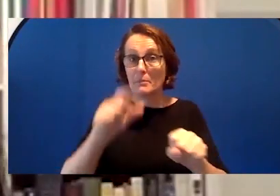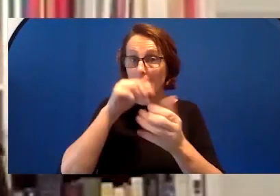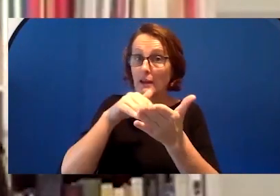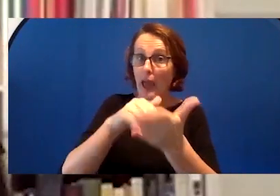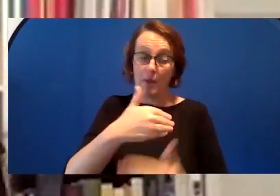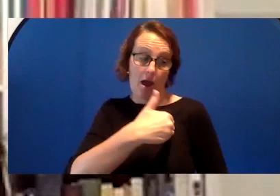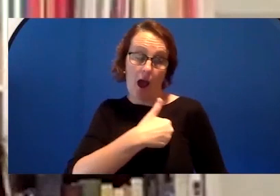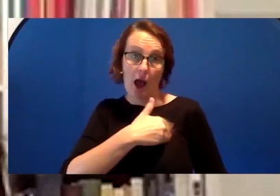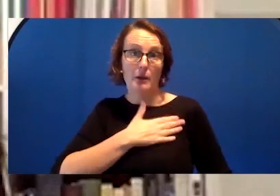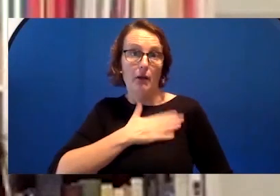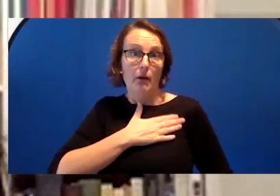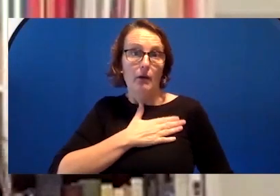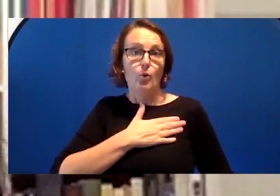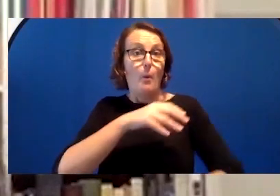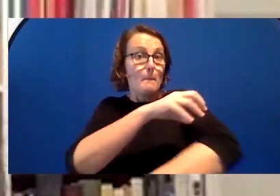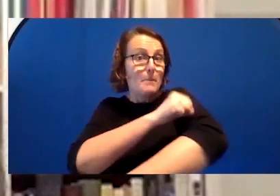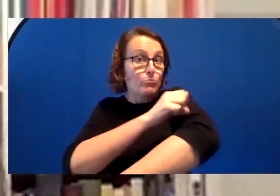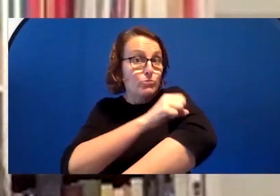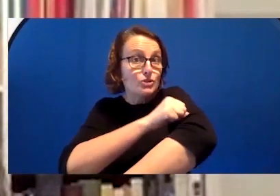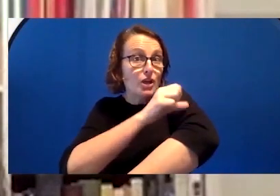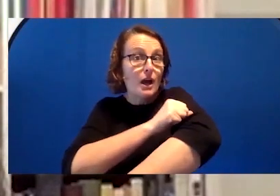pressure through saliva production,